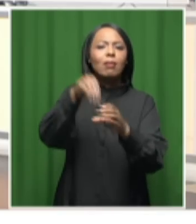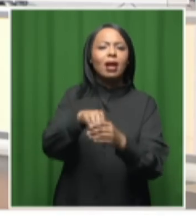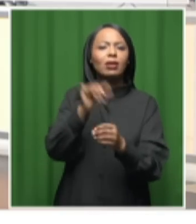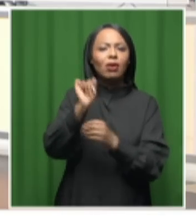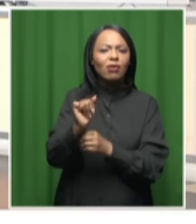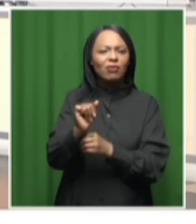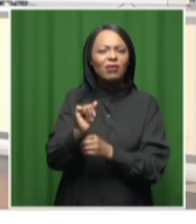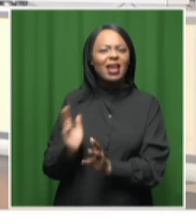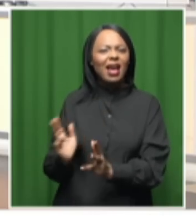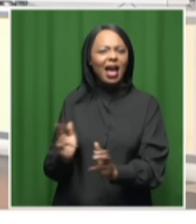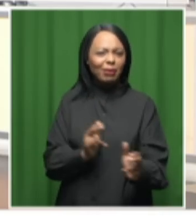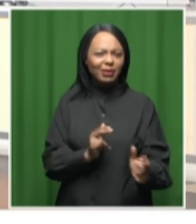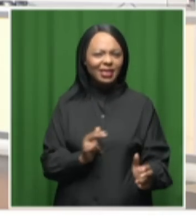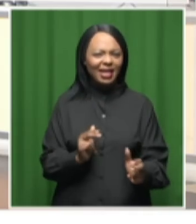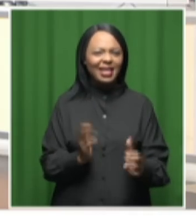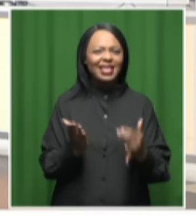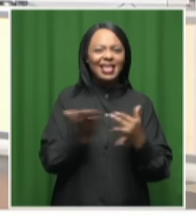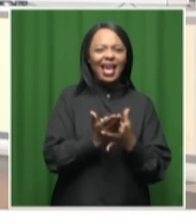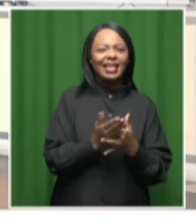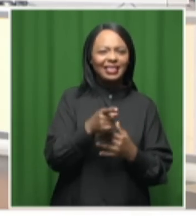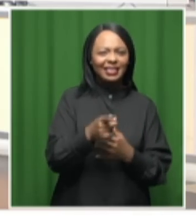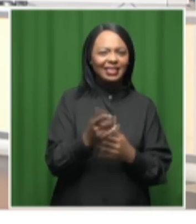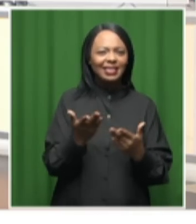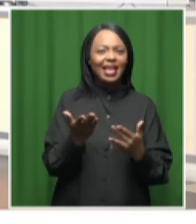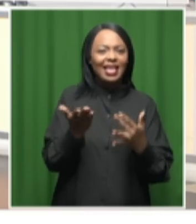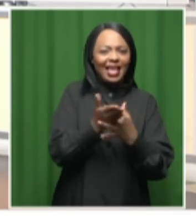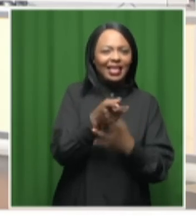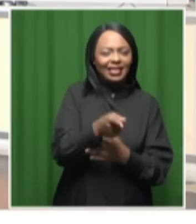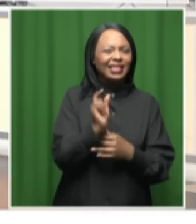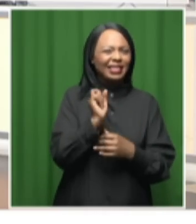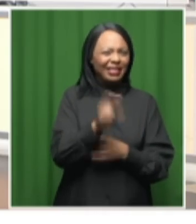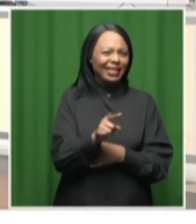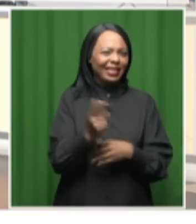deal case, and we are sort of,